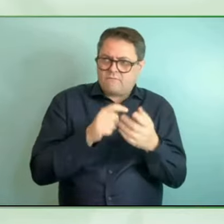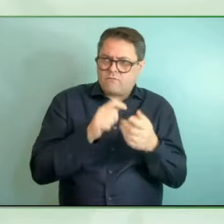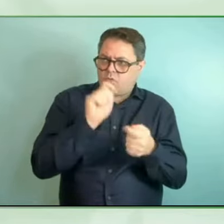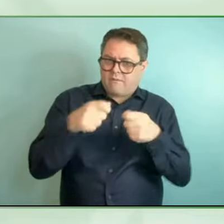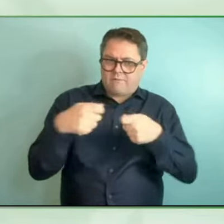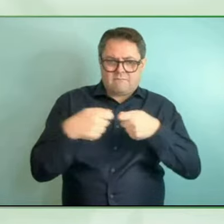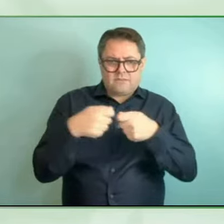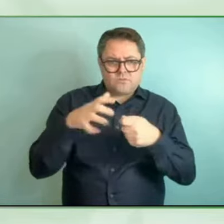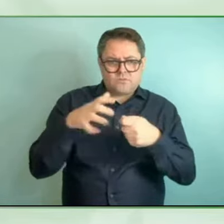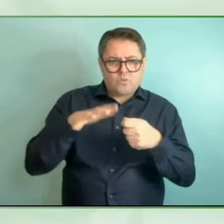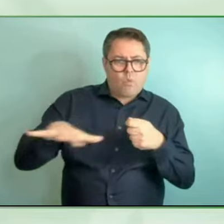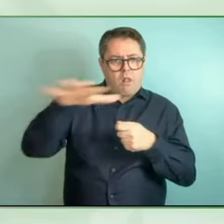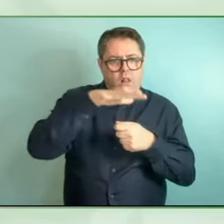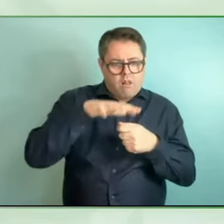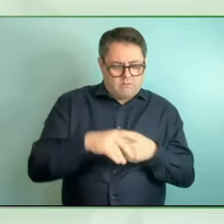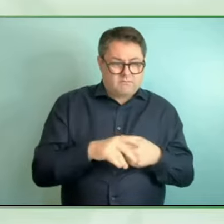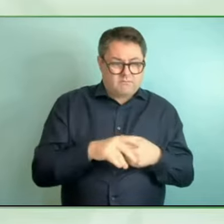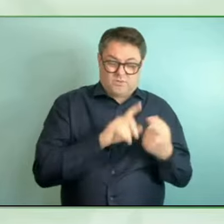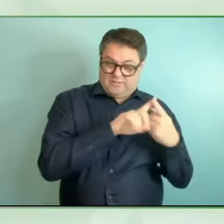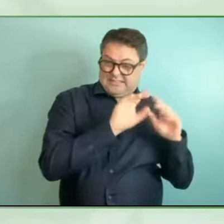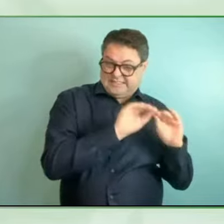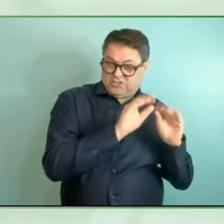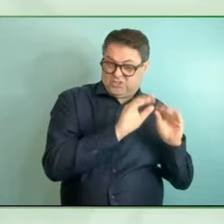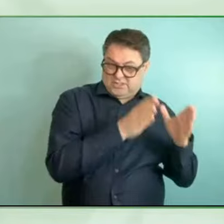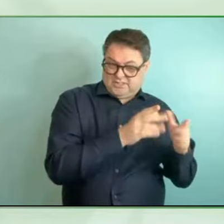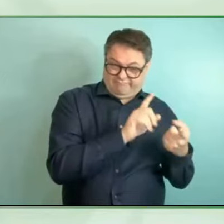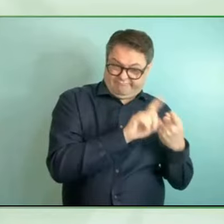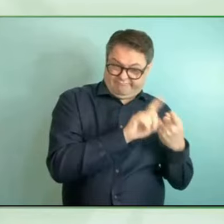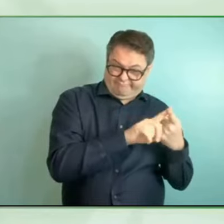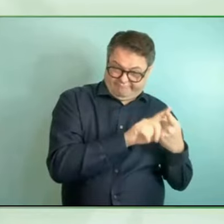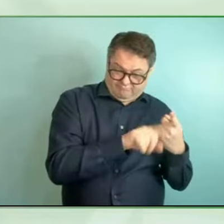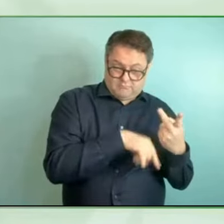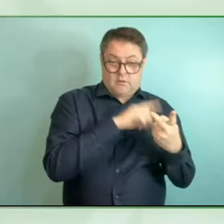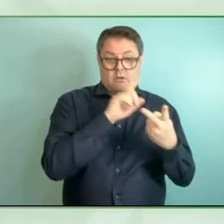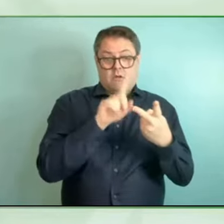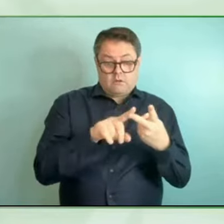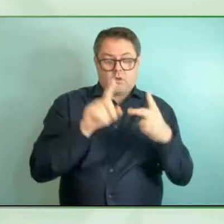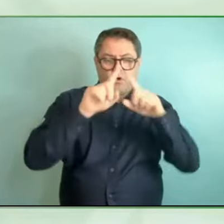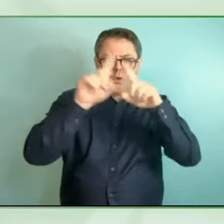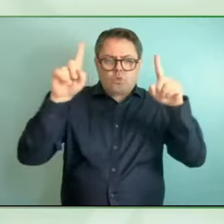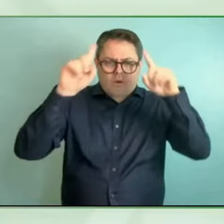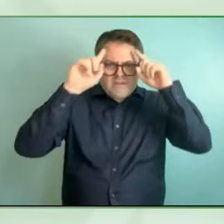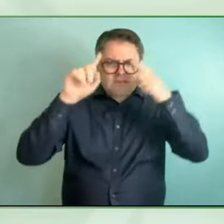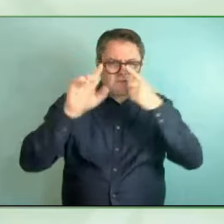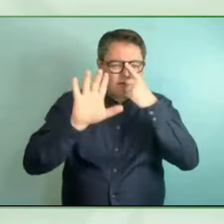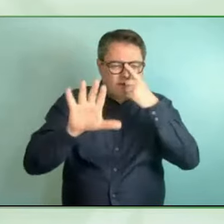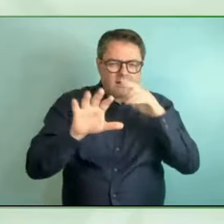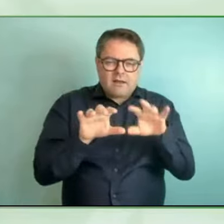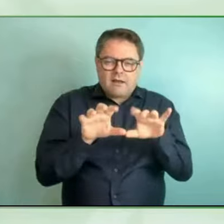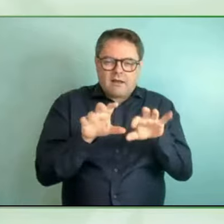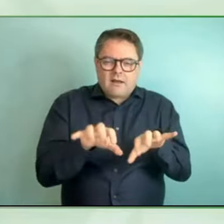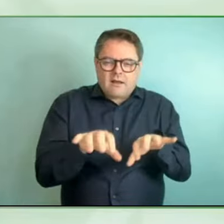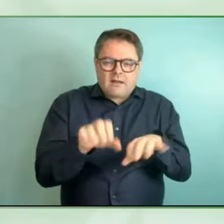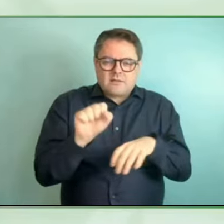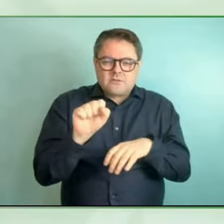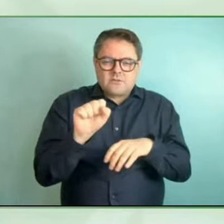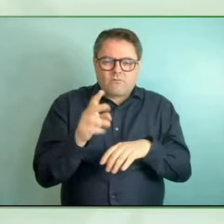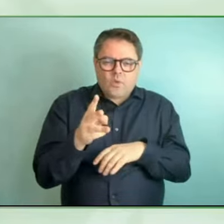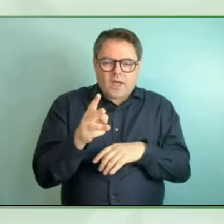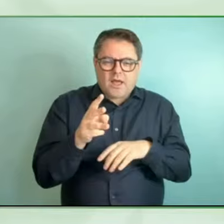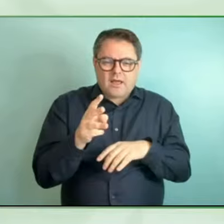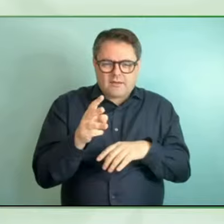another roadblock, which is all the university software, you know, the business software, or the software that students will use